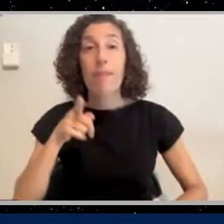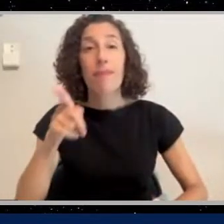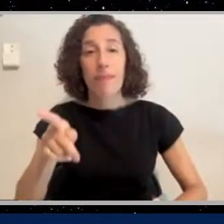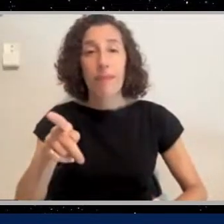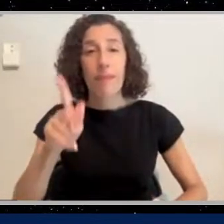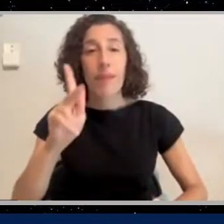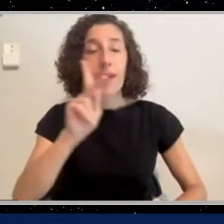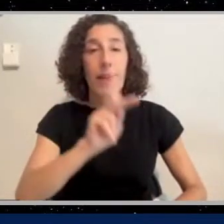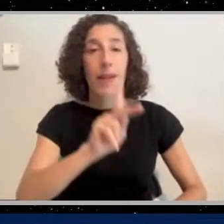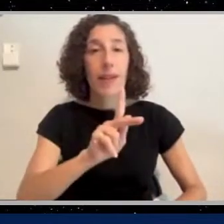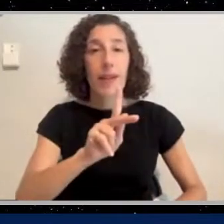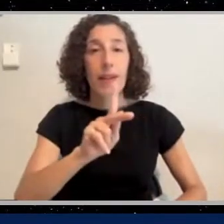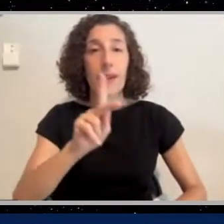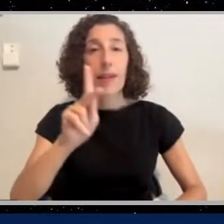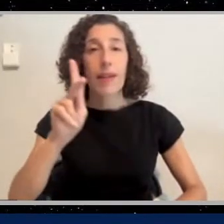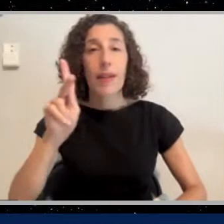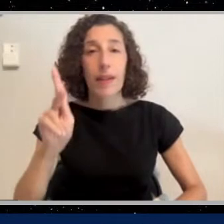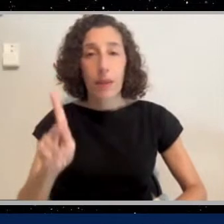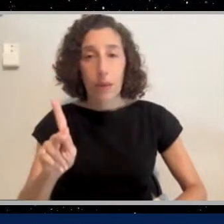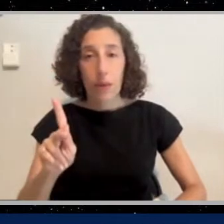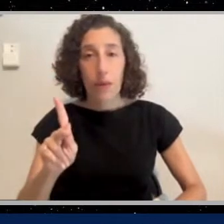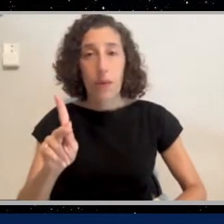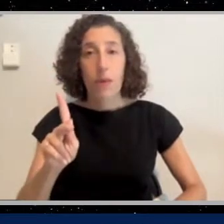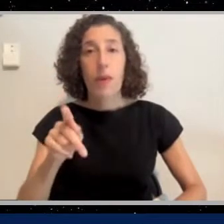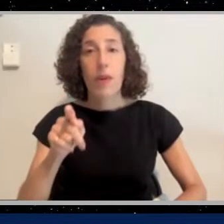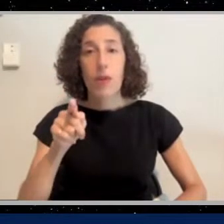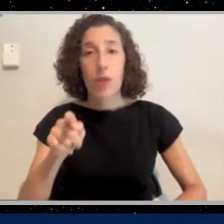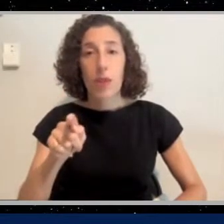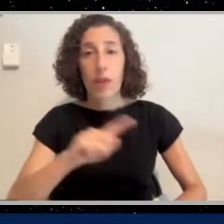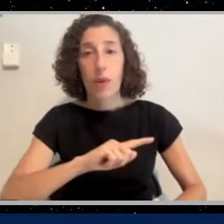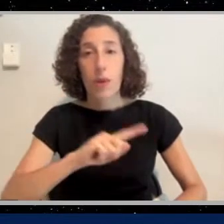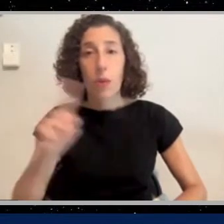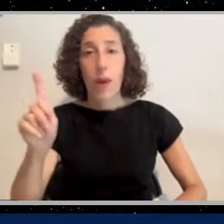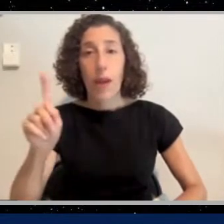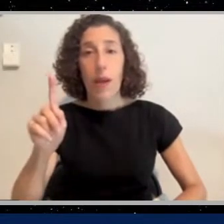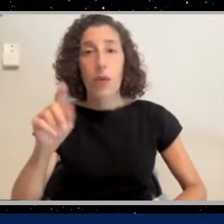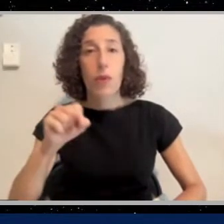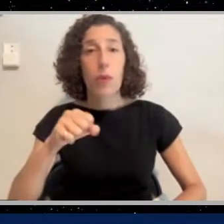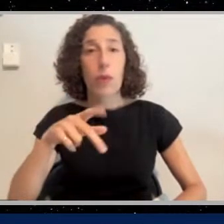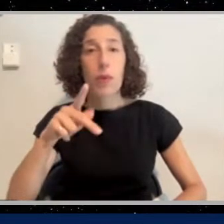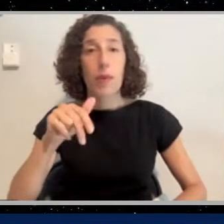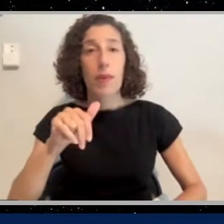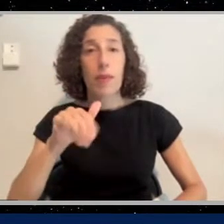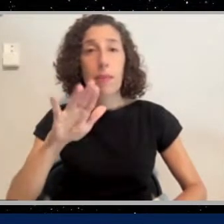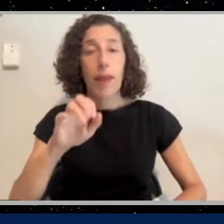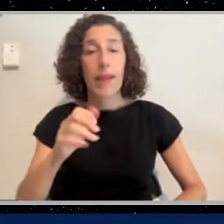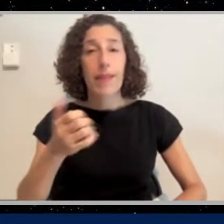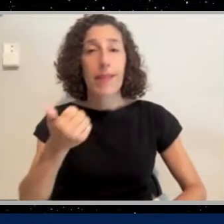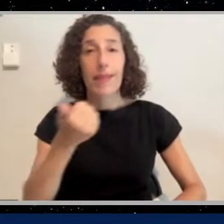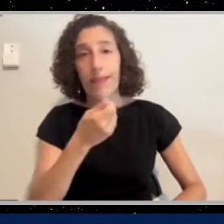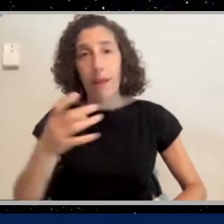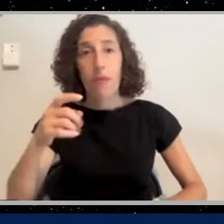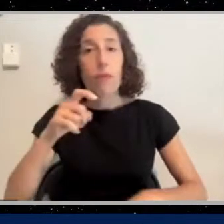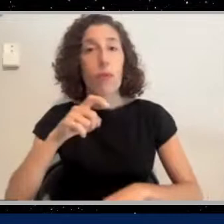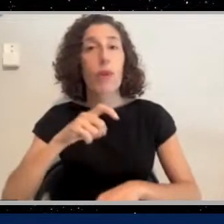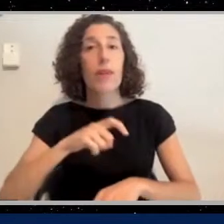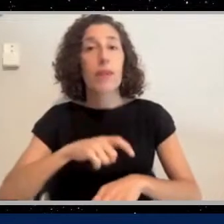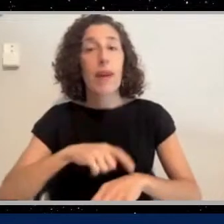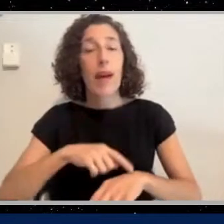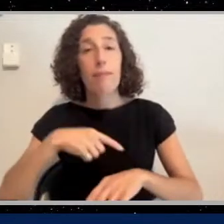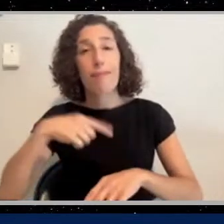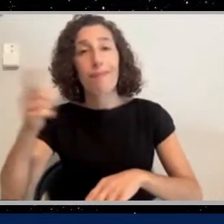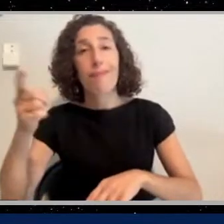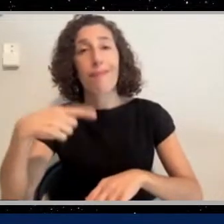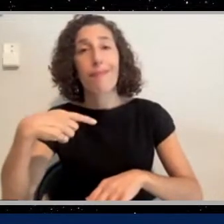was really helpful to talk with as well, getting that experience from someone who has been weightless for long periods of time and experienced